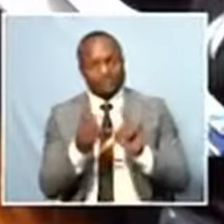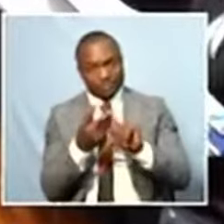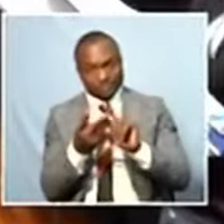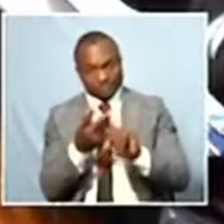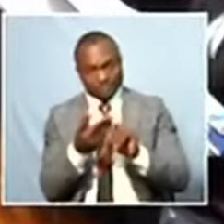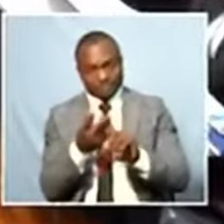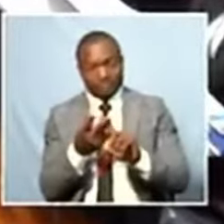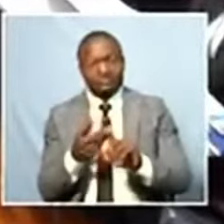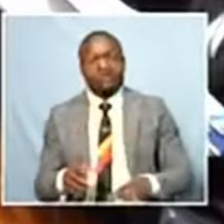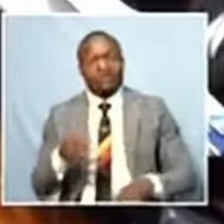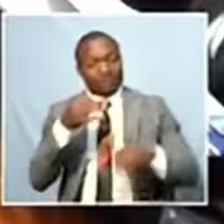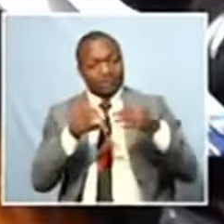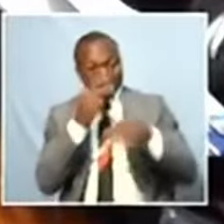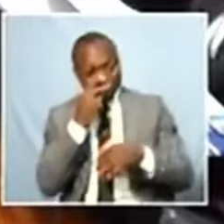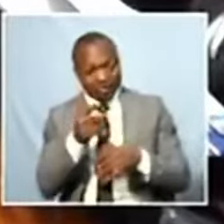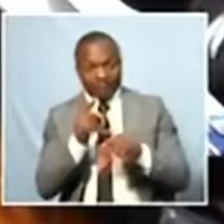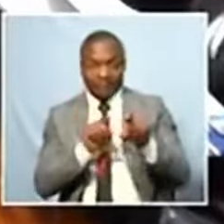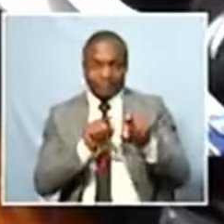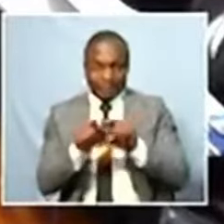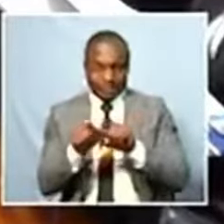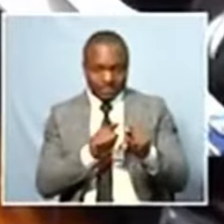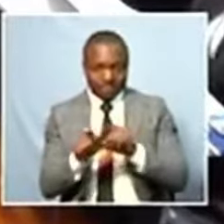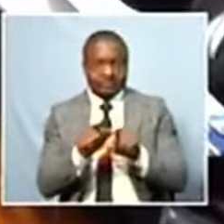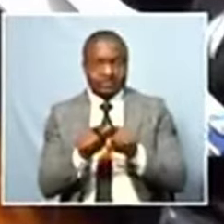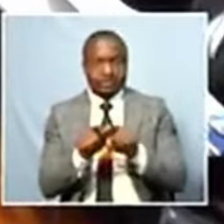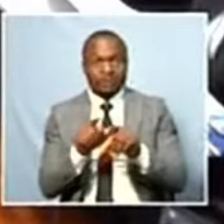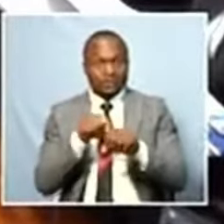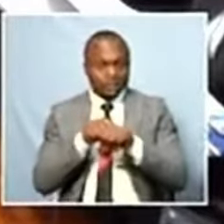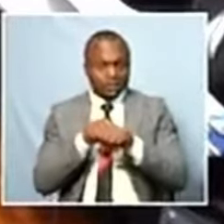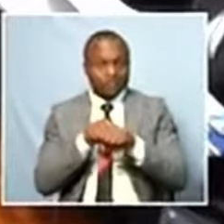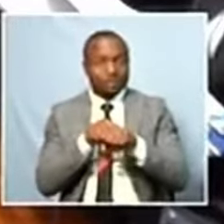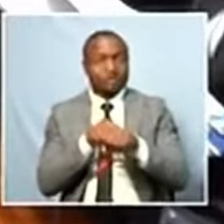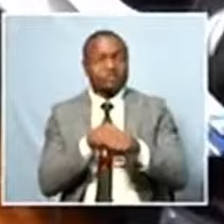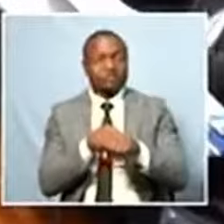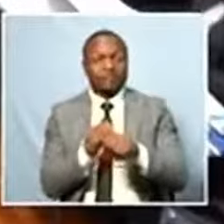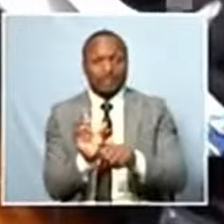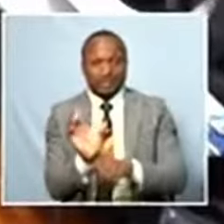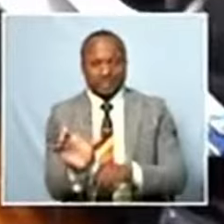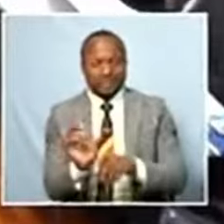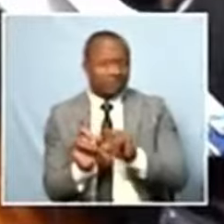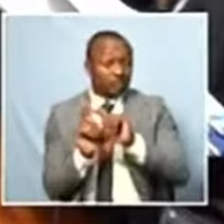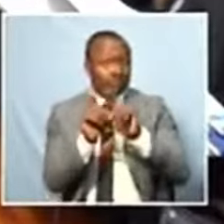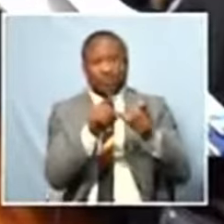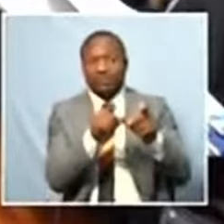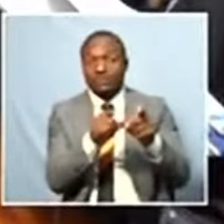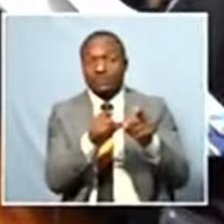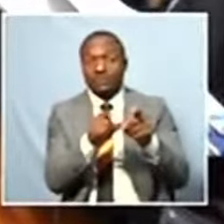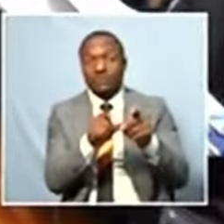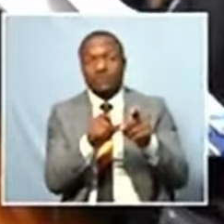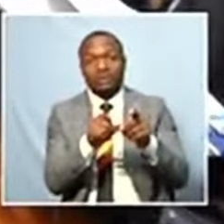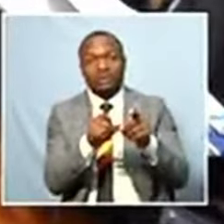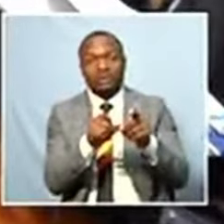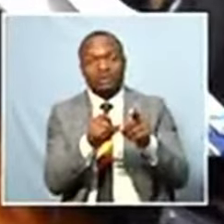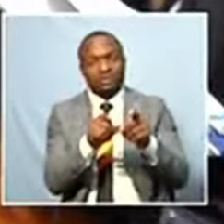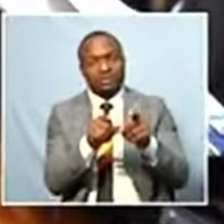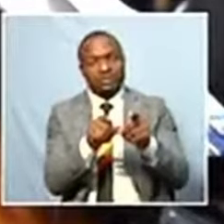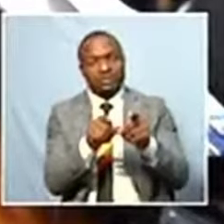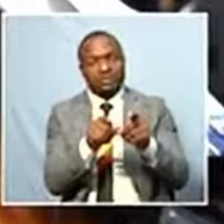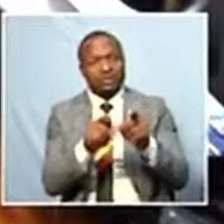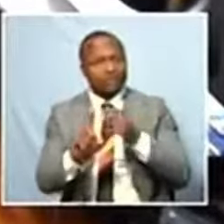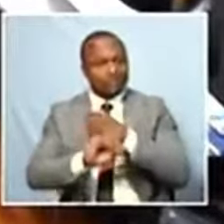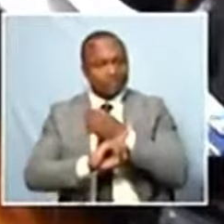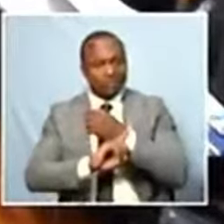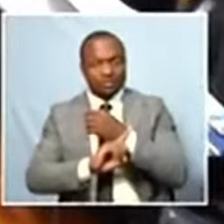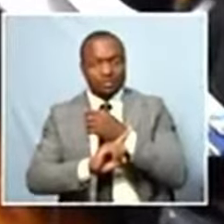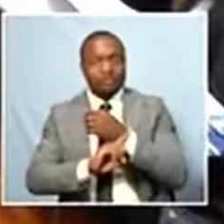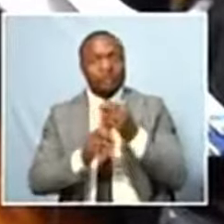the compliance. If you look at the competition in the transport sector, just going down, there is no structured taxi system. Most